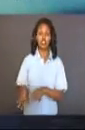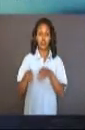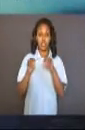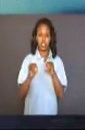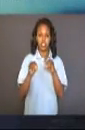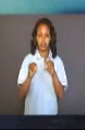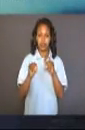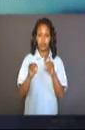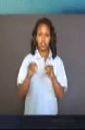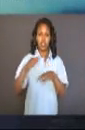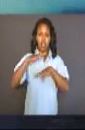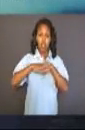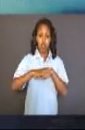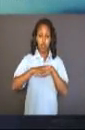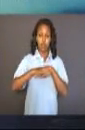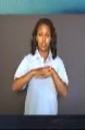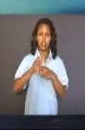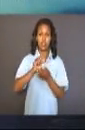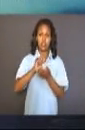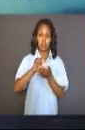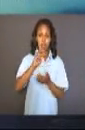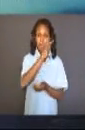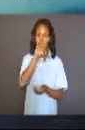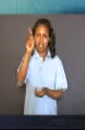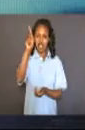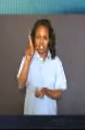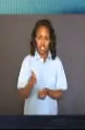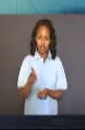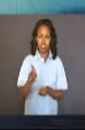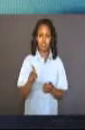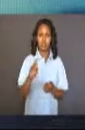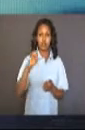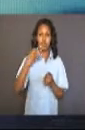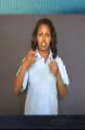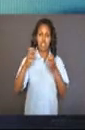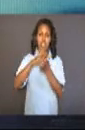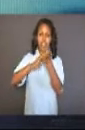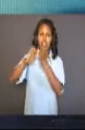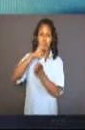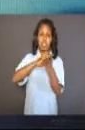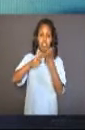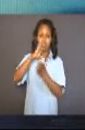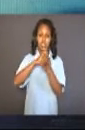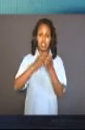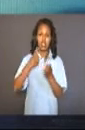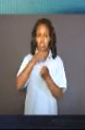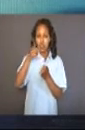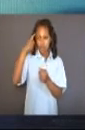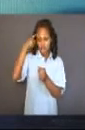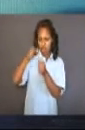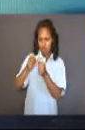Students, on the periodic table of the elements, you will